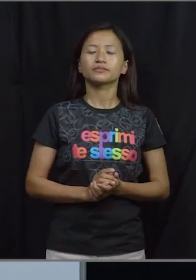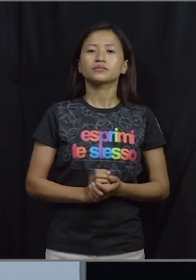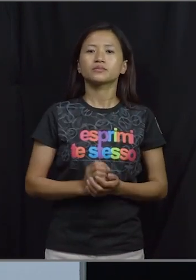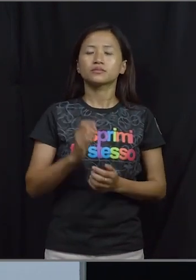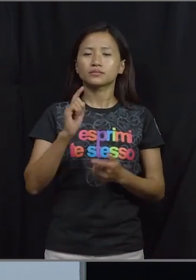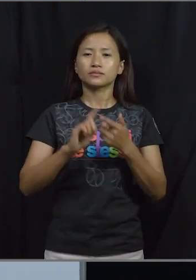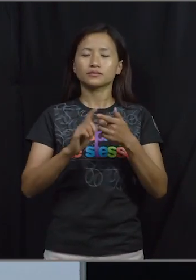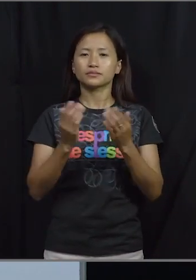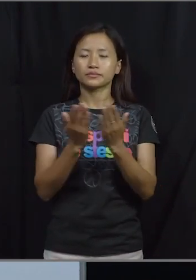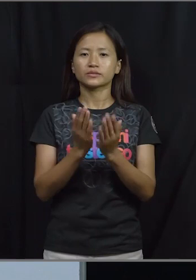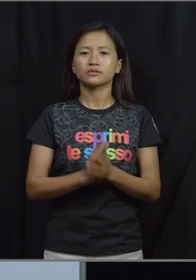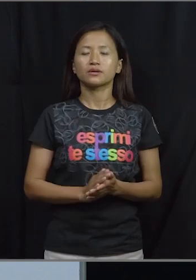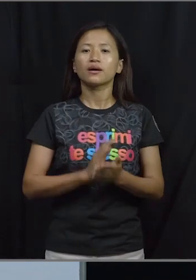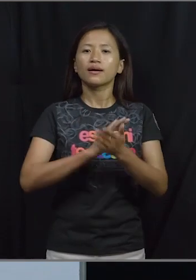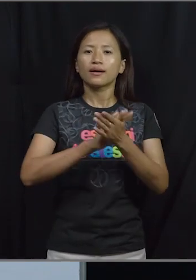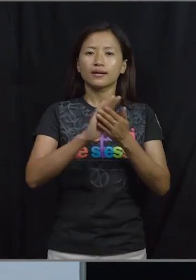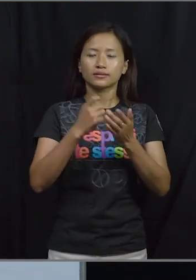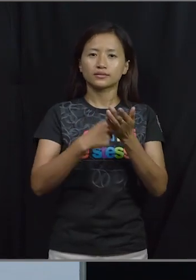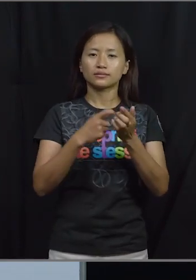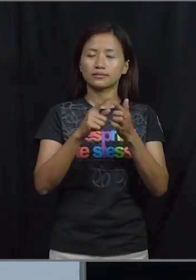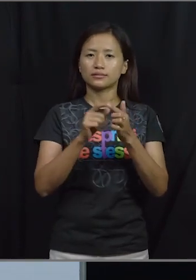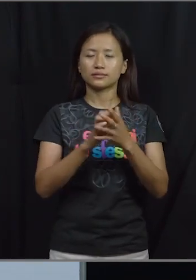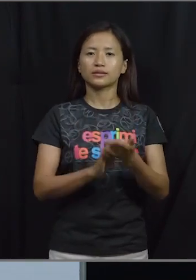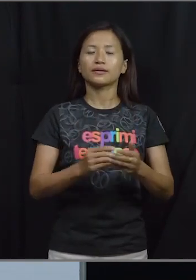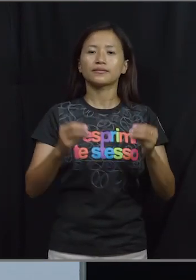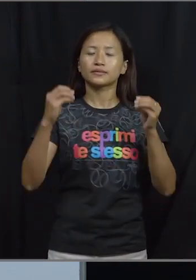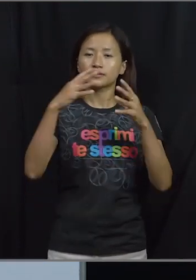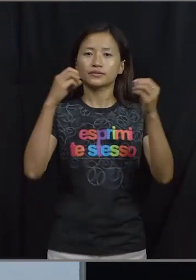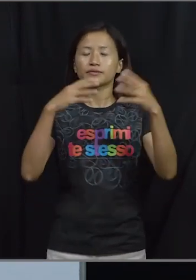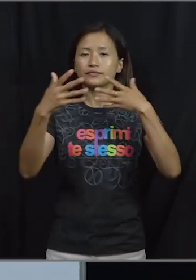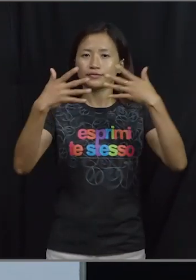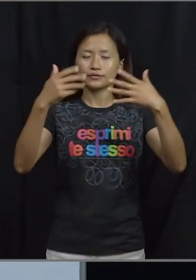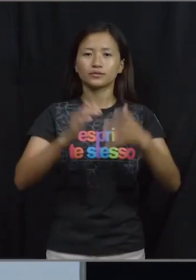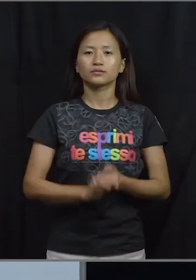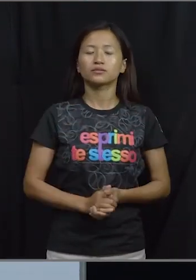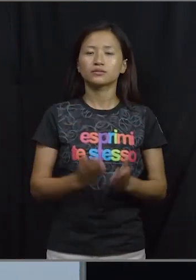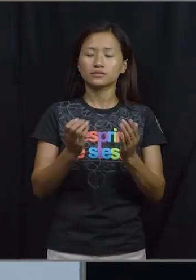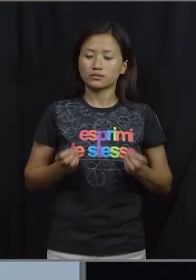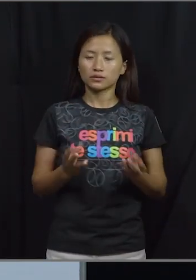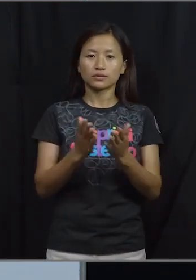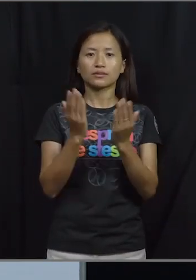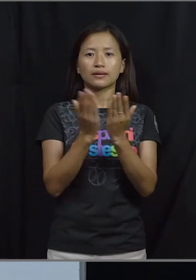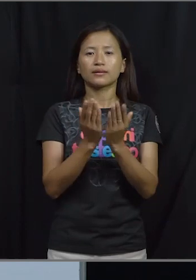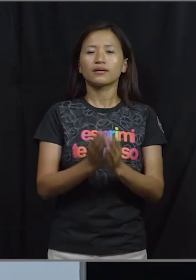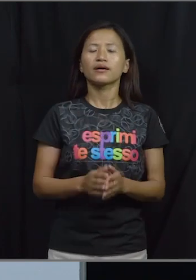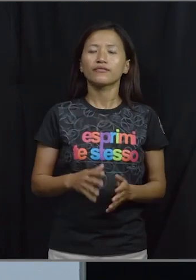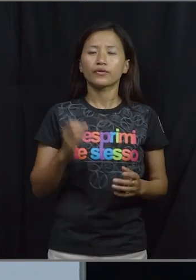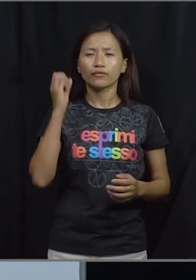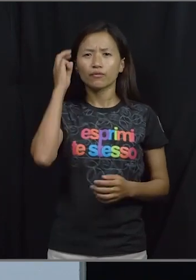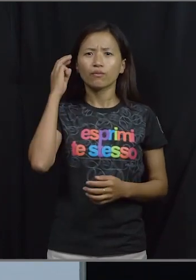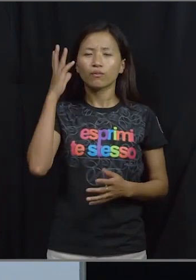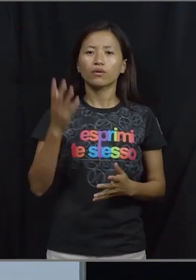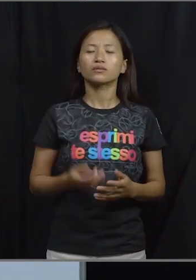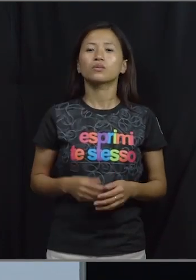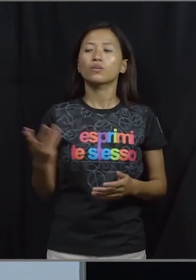topic is hereditary and environment. So before we start the lesson, students, have you ever wondered where